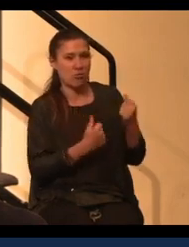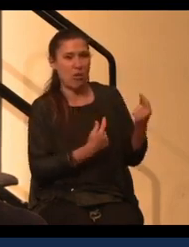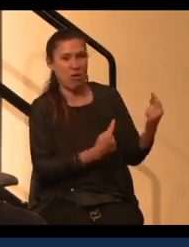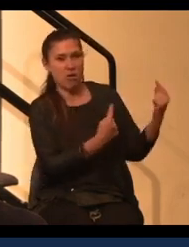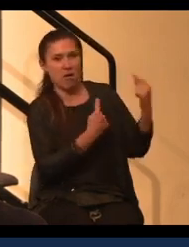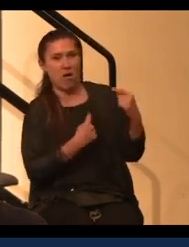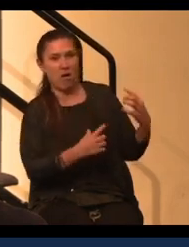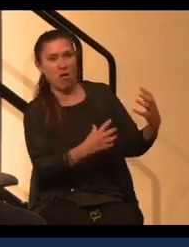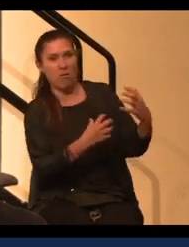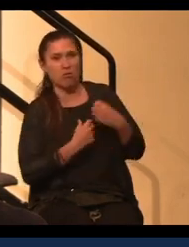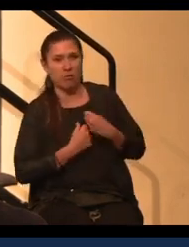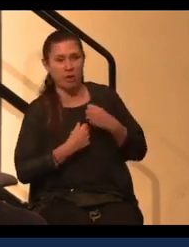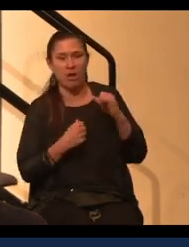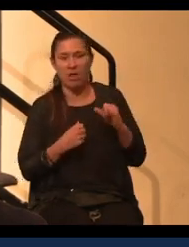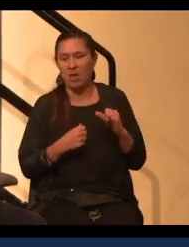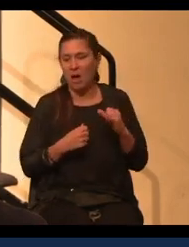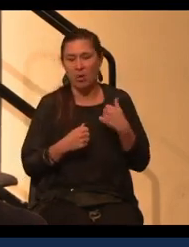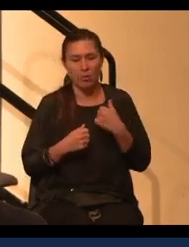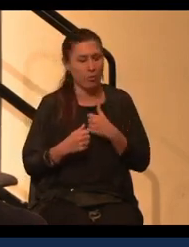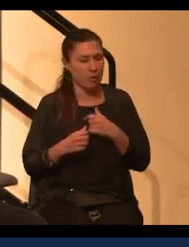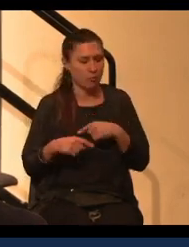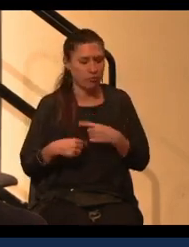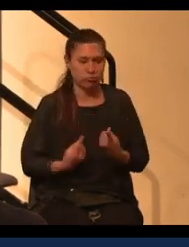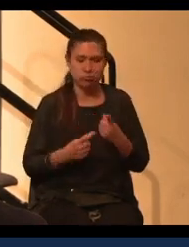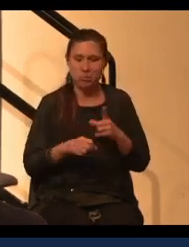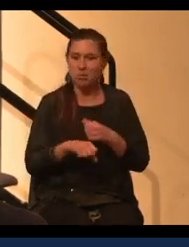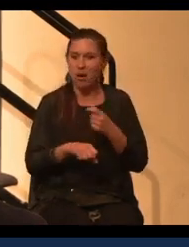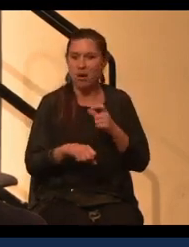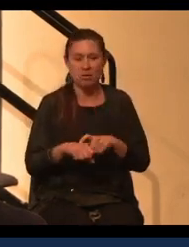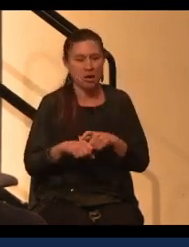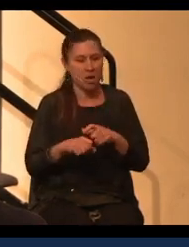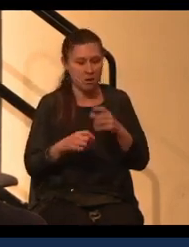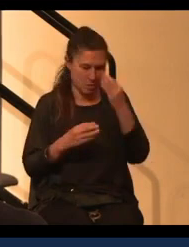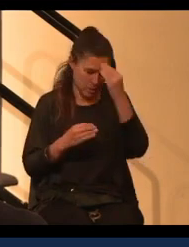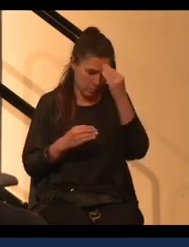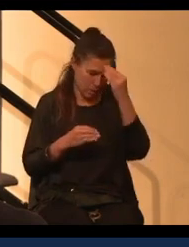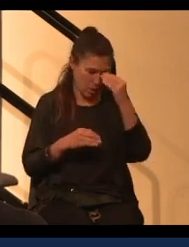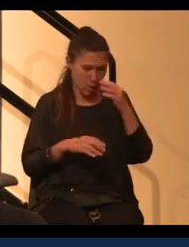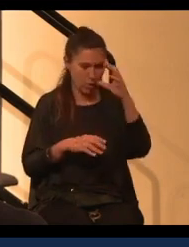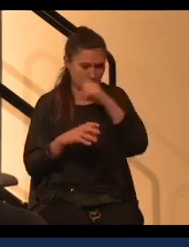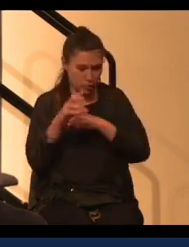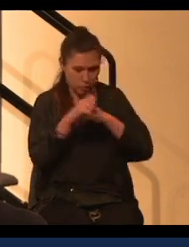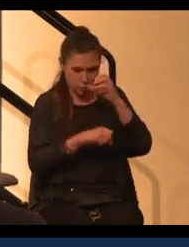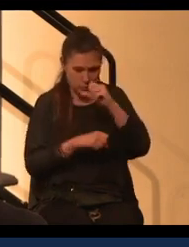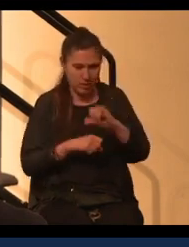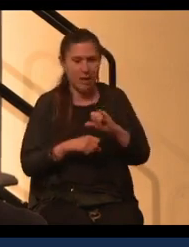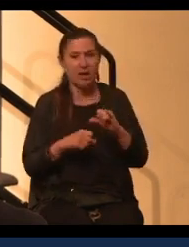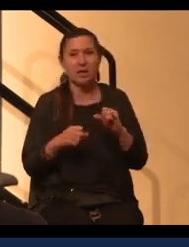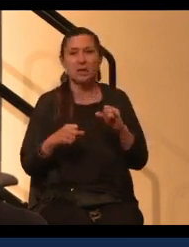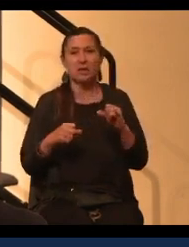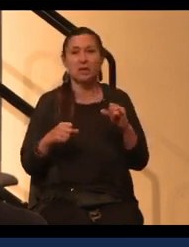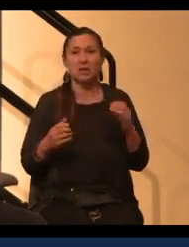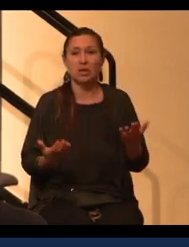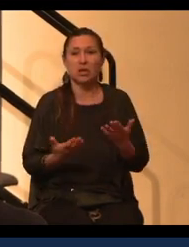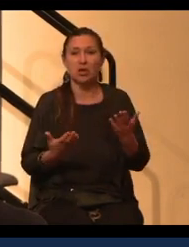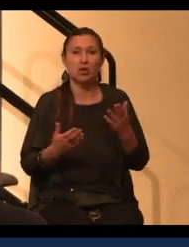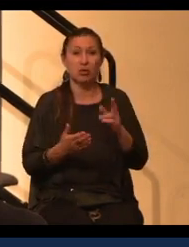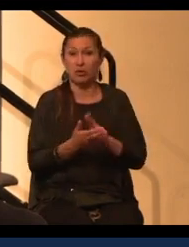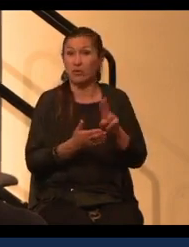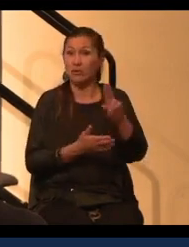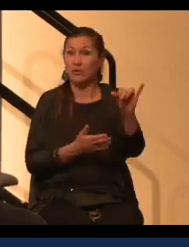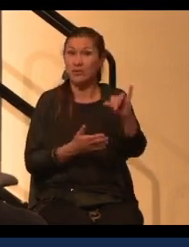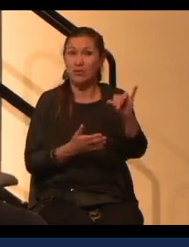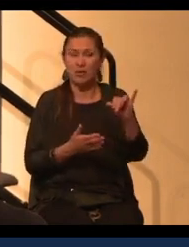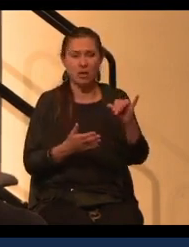has just been ingrained in us as long as we've been, and even within our own universities, that this idea of borders is not